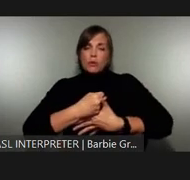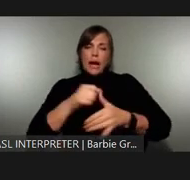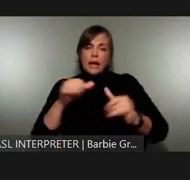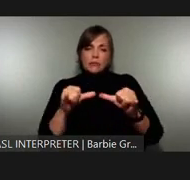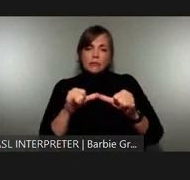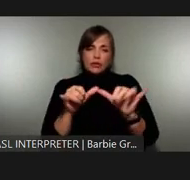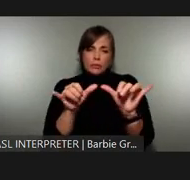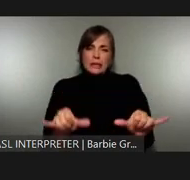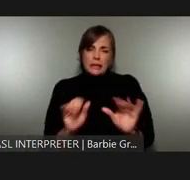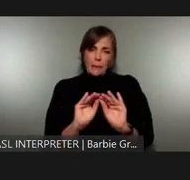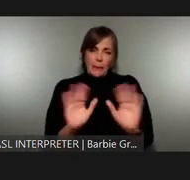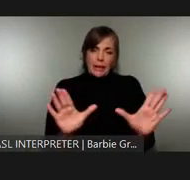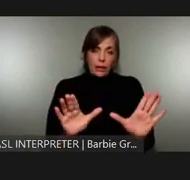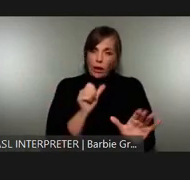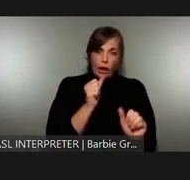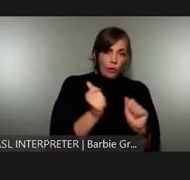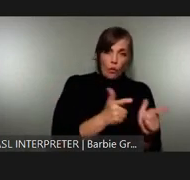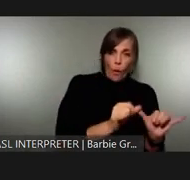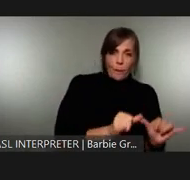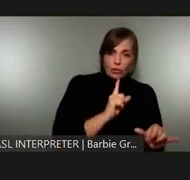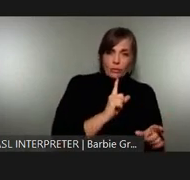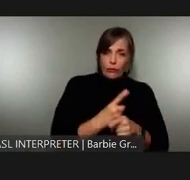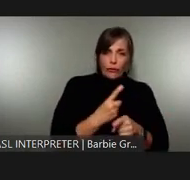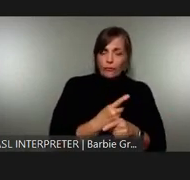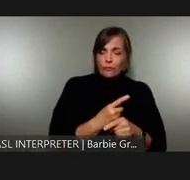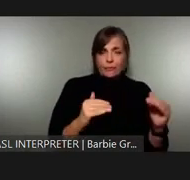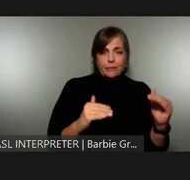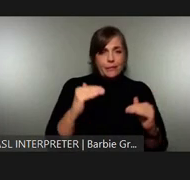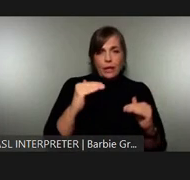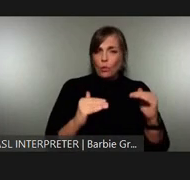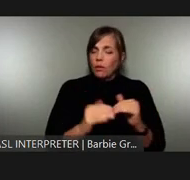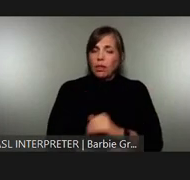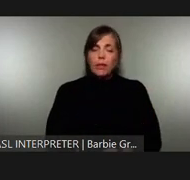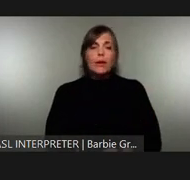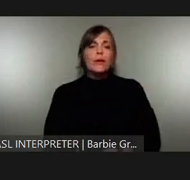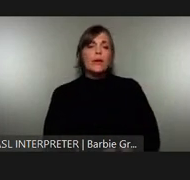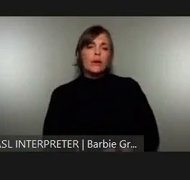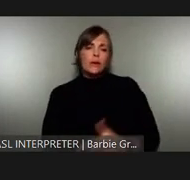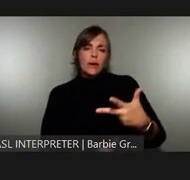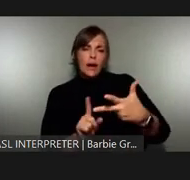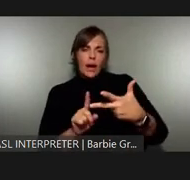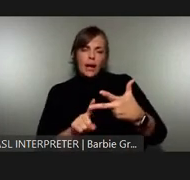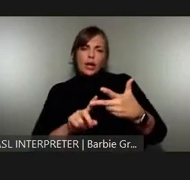are created equally. And purposeful work. How do we do work that will actually produce